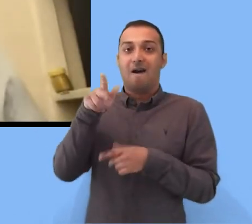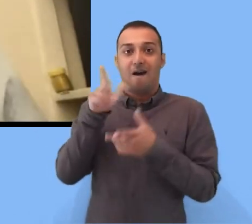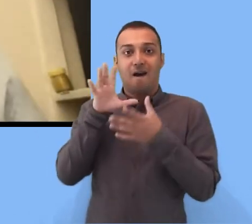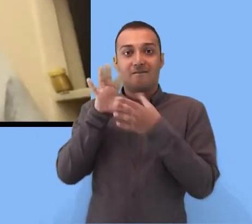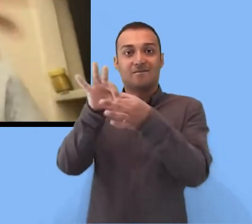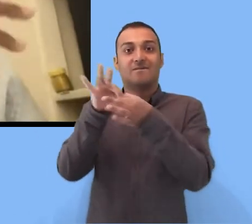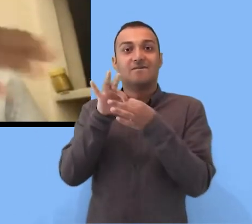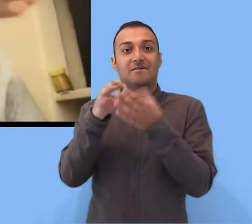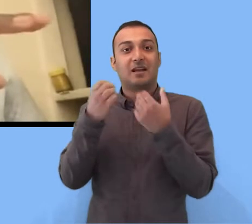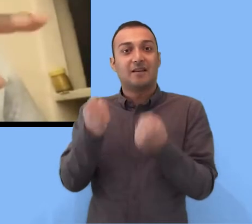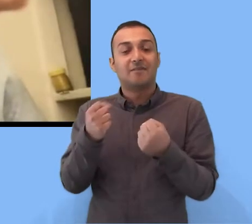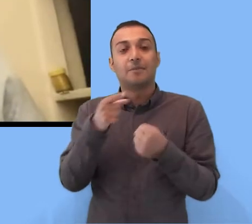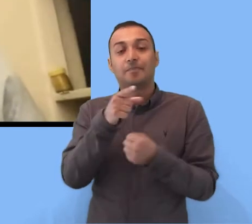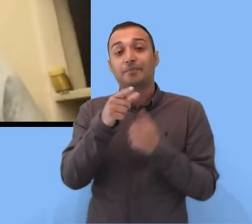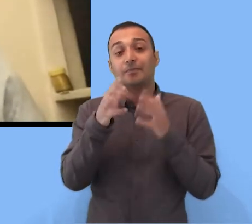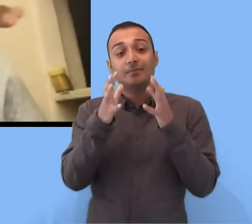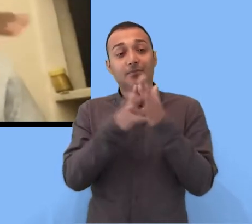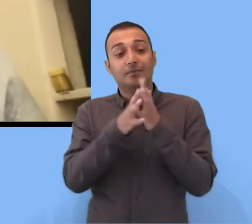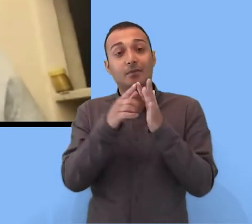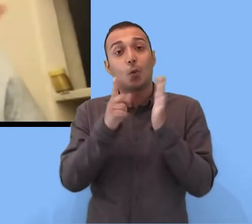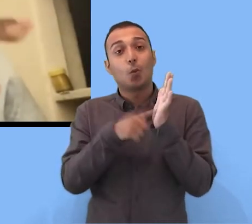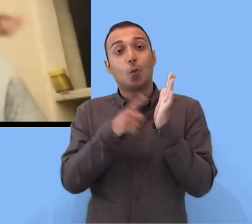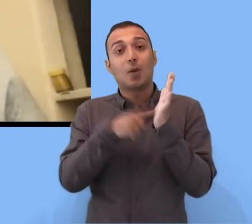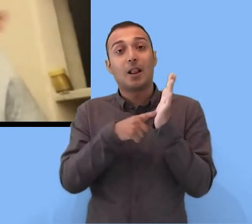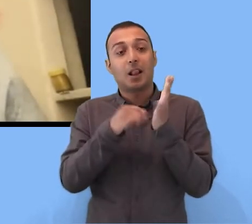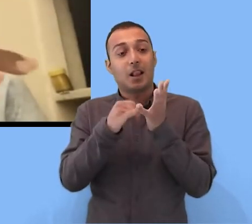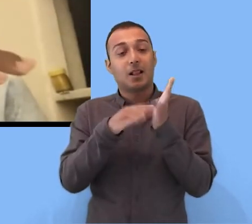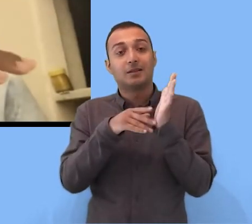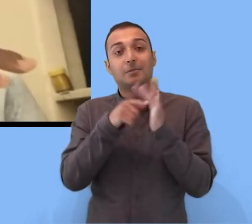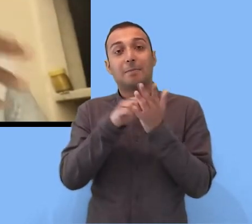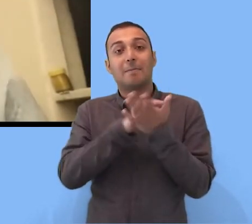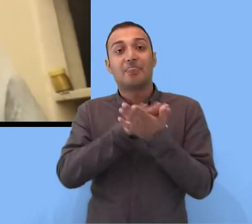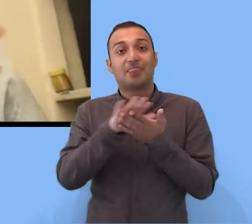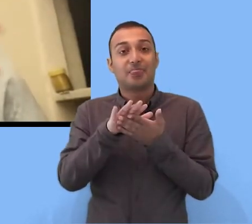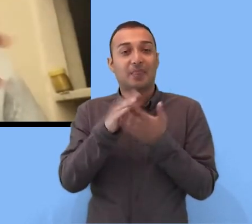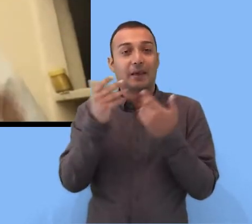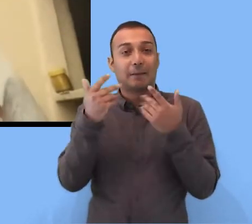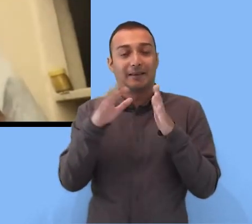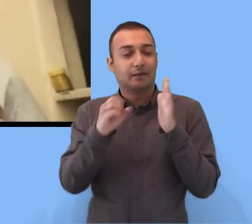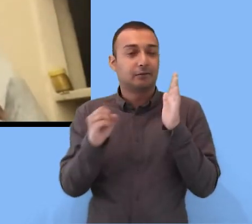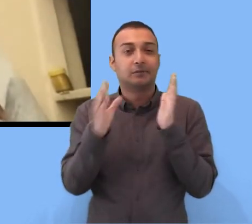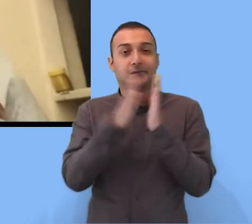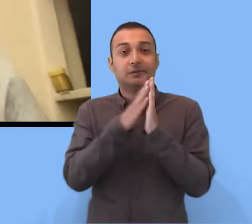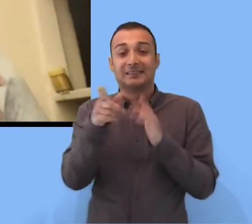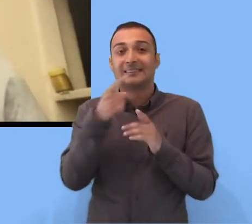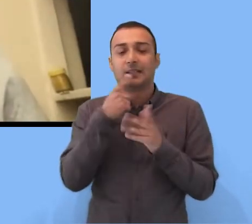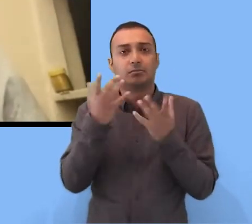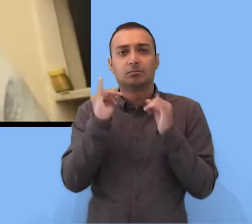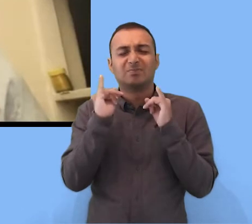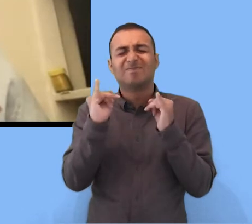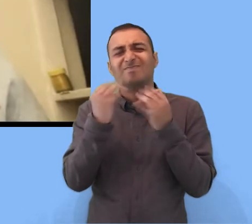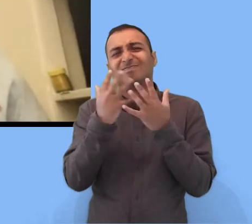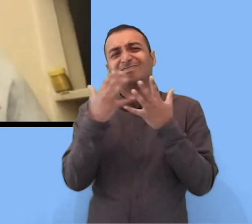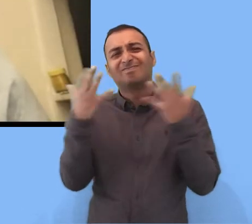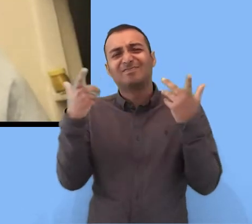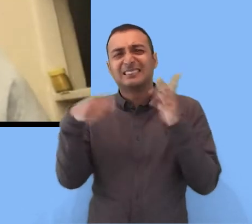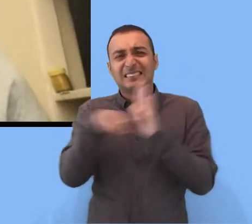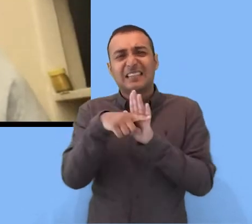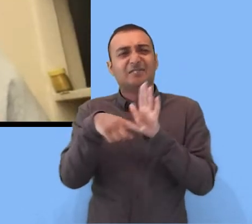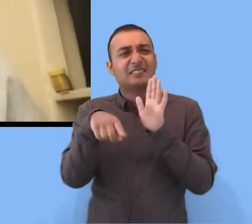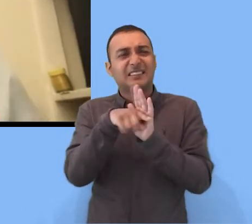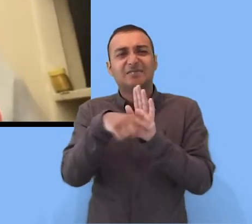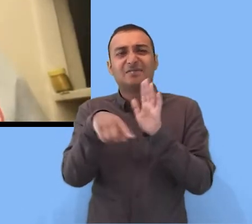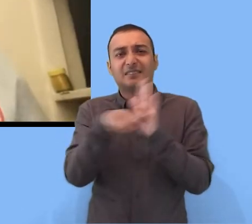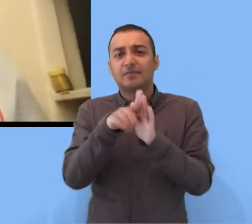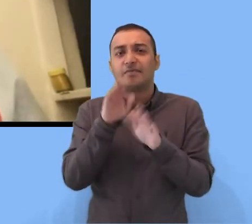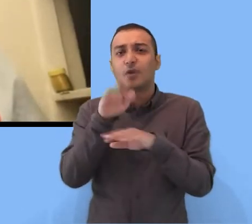also, he put up a quote. He says, "There's so much negative imagery of Black fatherhood. I've got tons of friends that are doing the